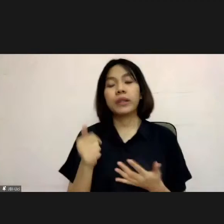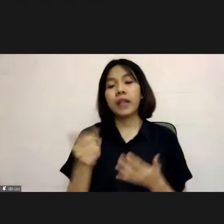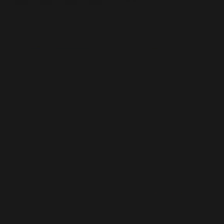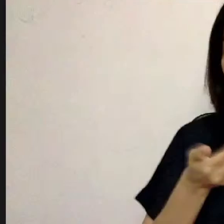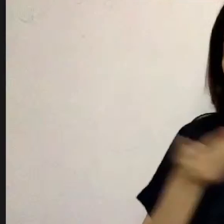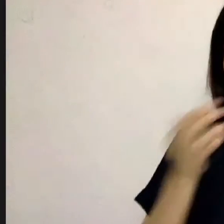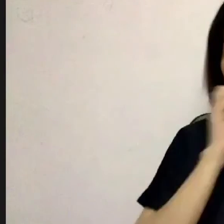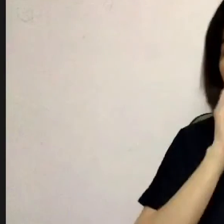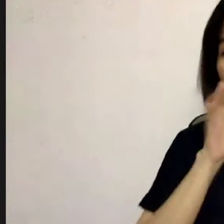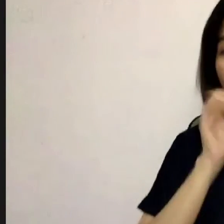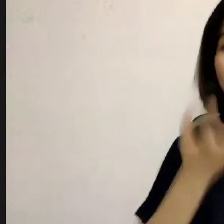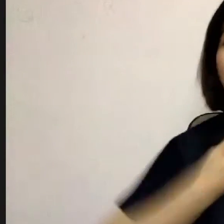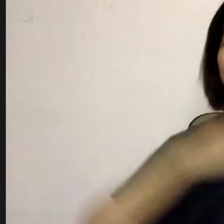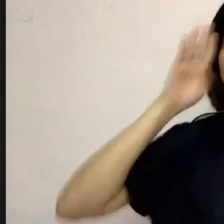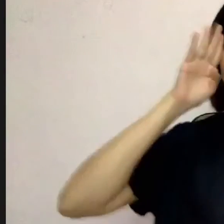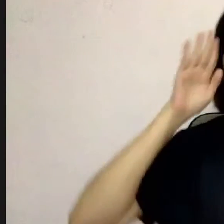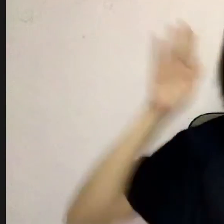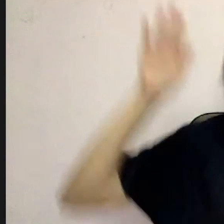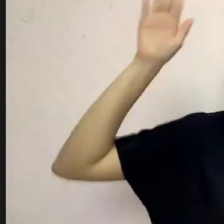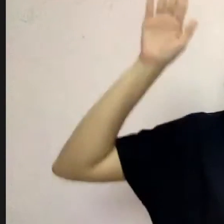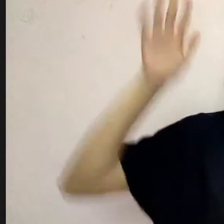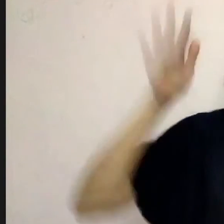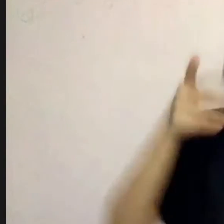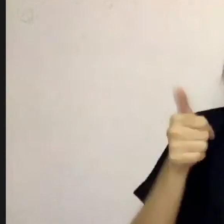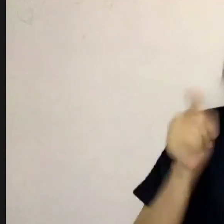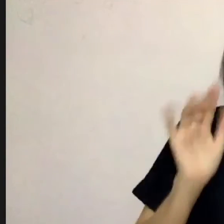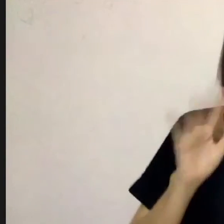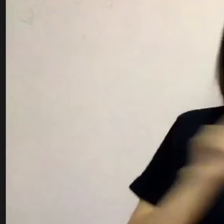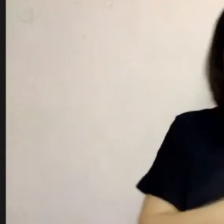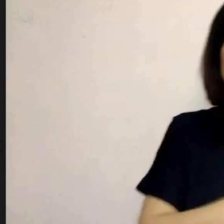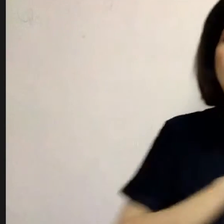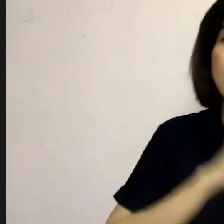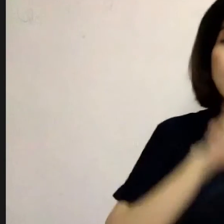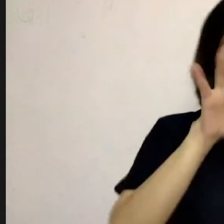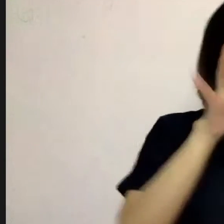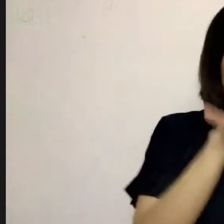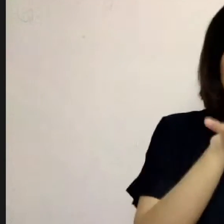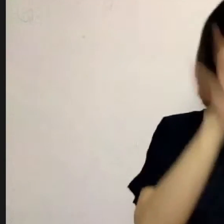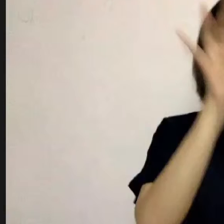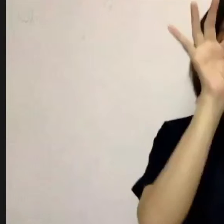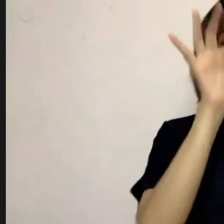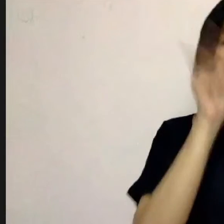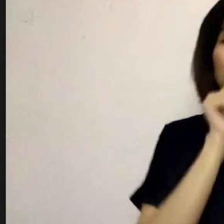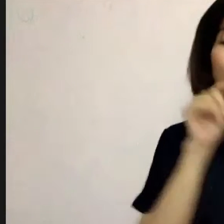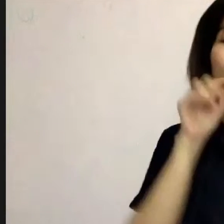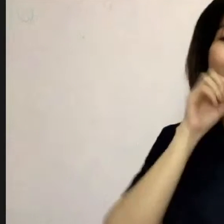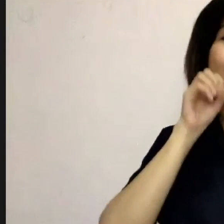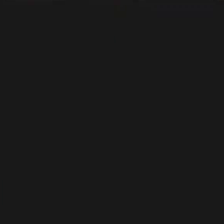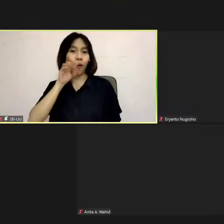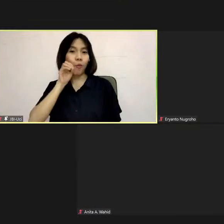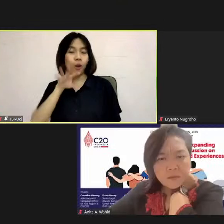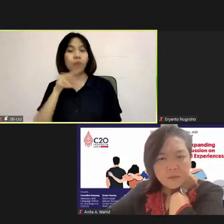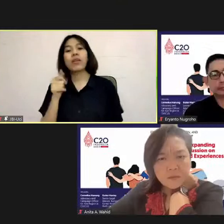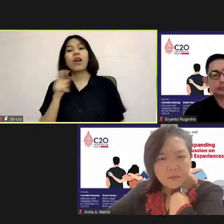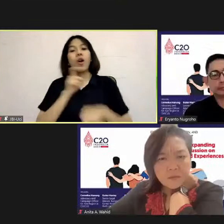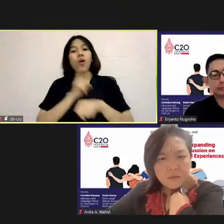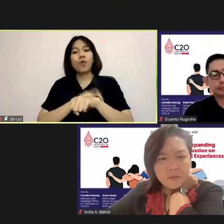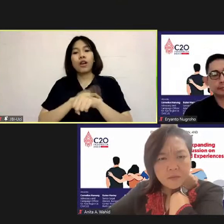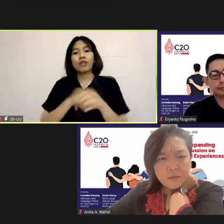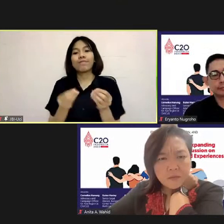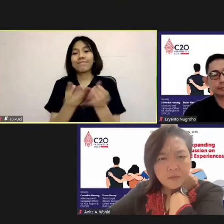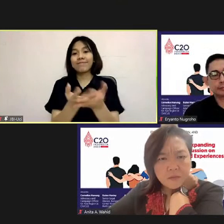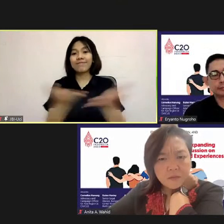you can do the raise hand. Our committee will help you to